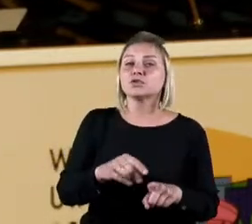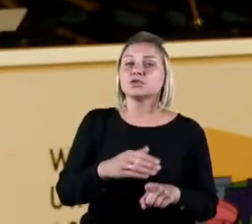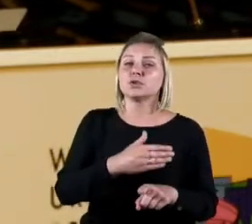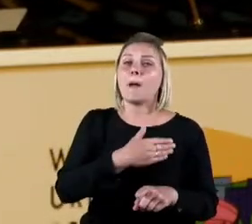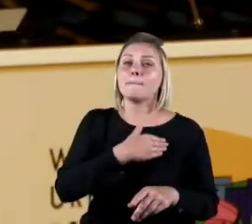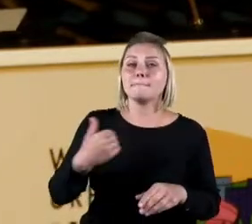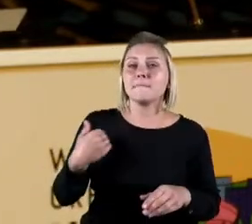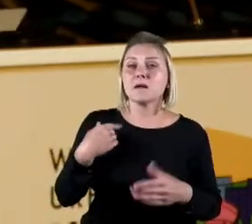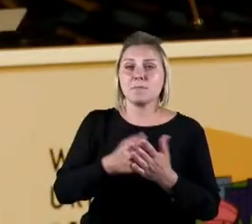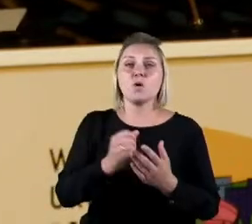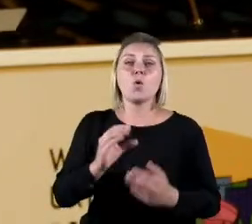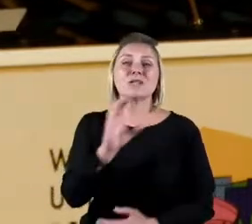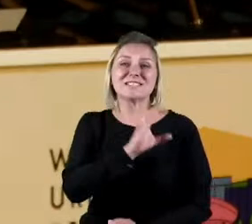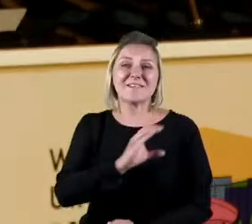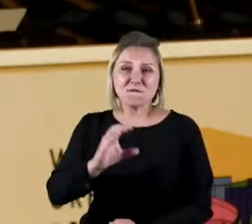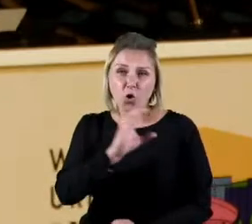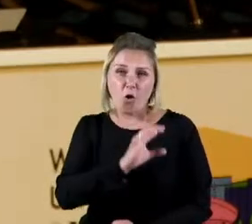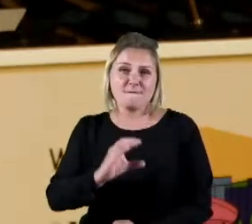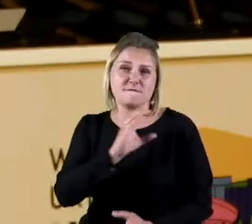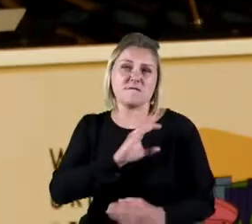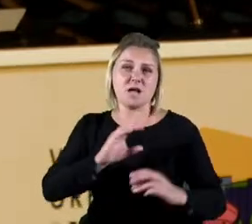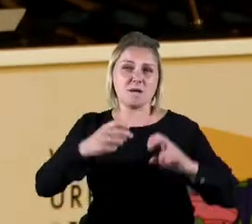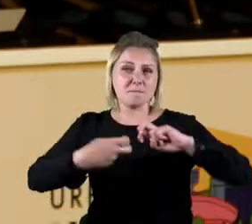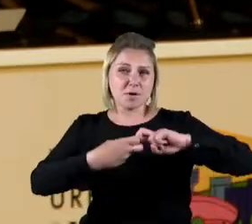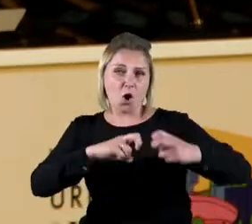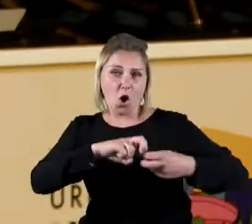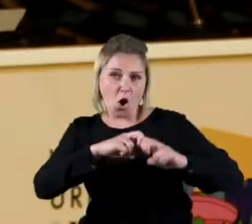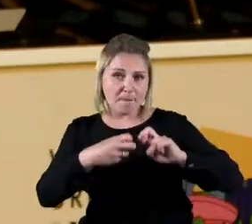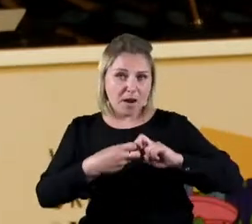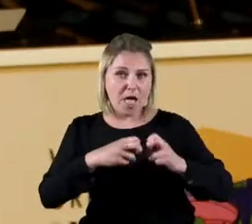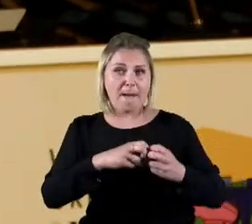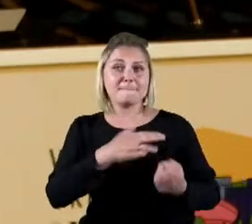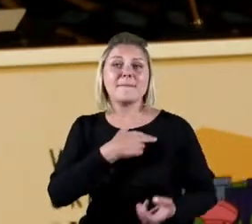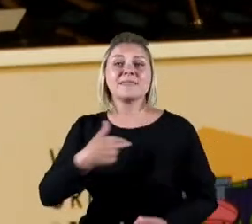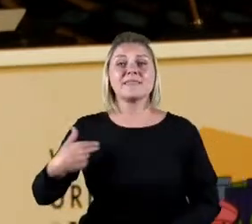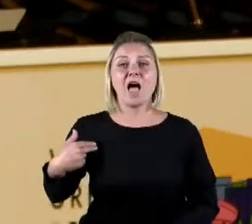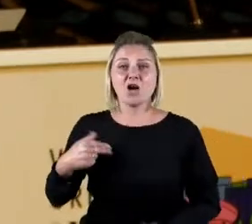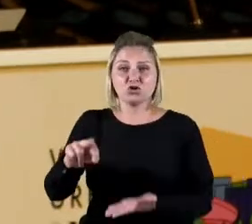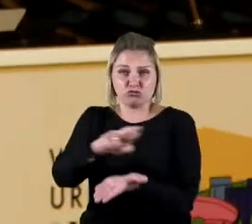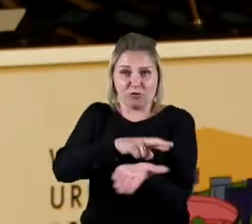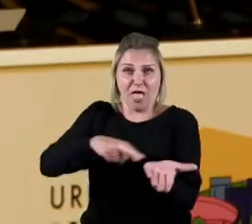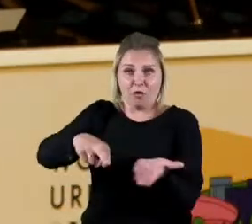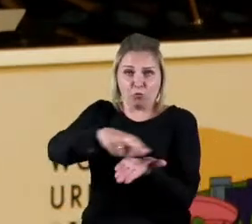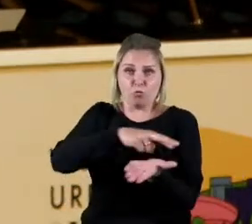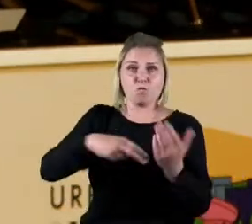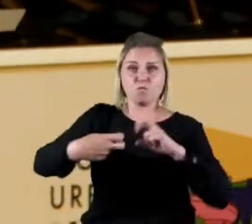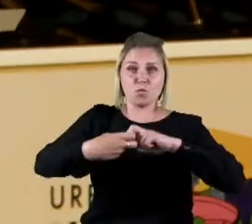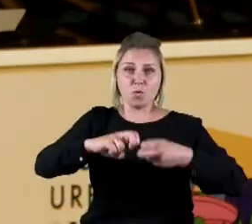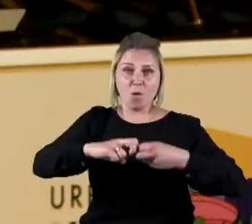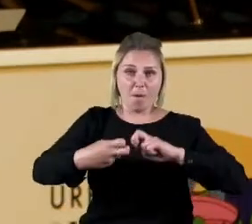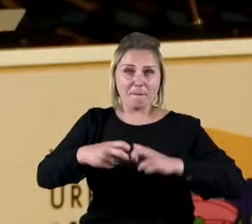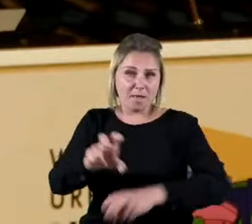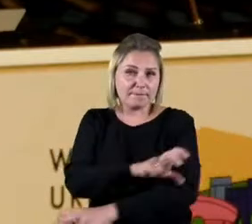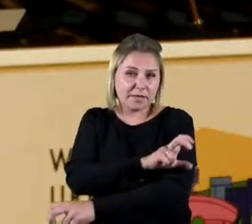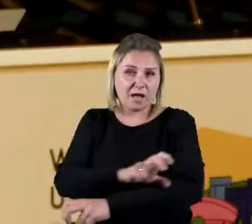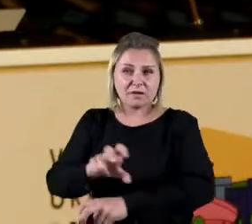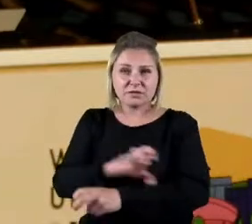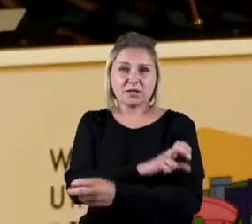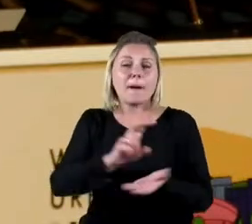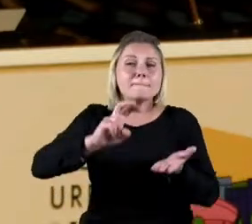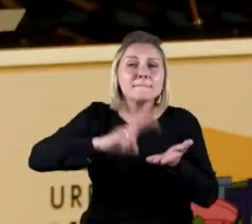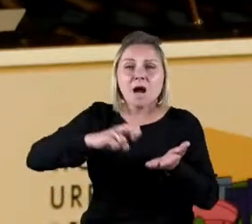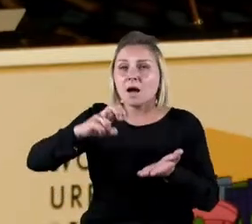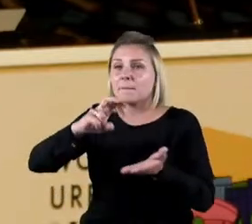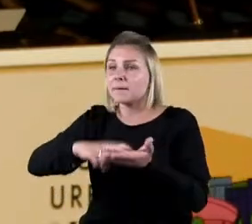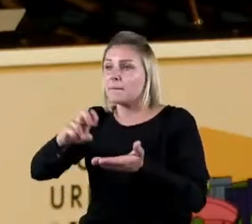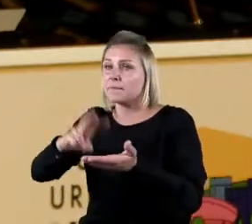as a key challenge for our region because these gaps persist among household workers,